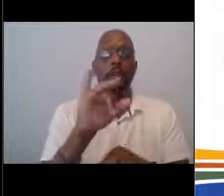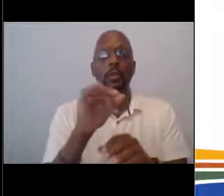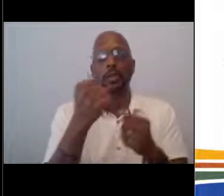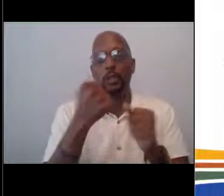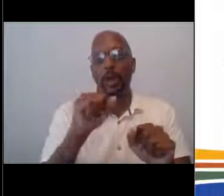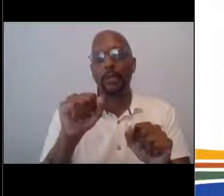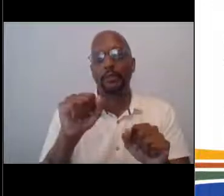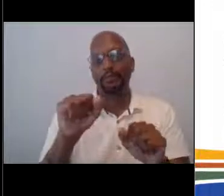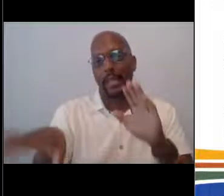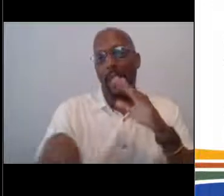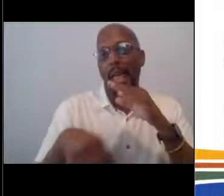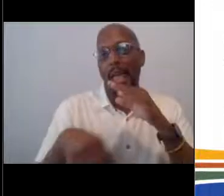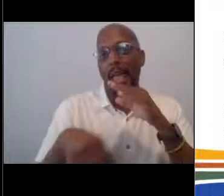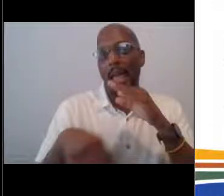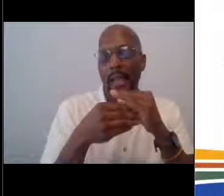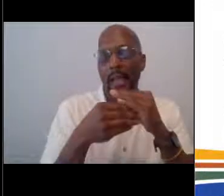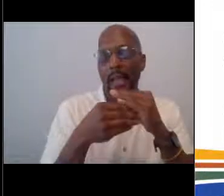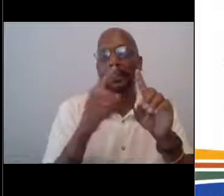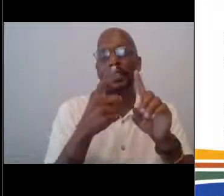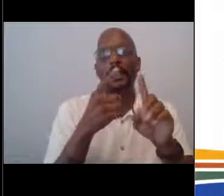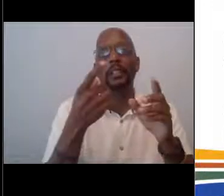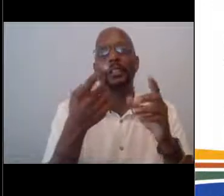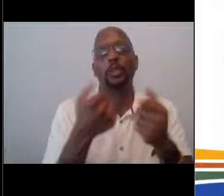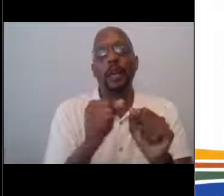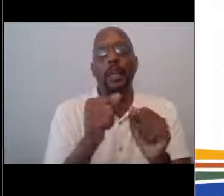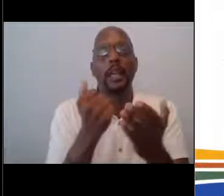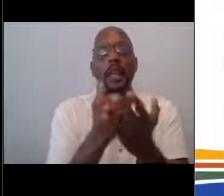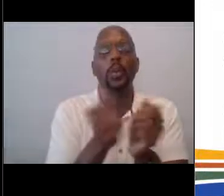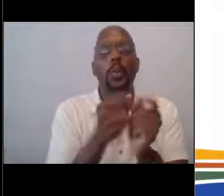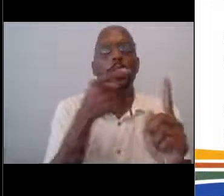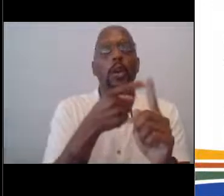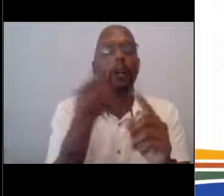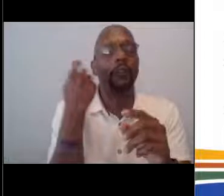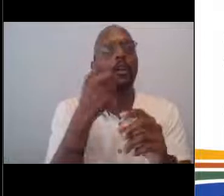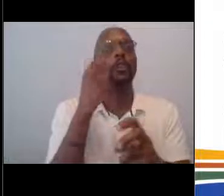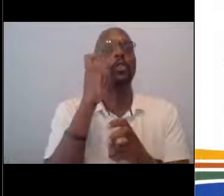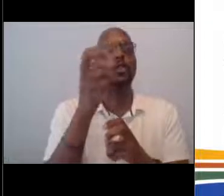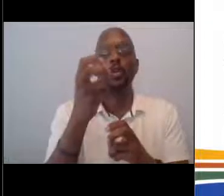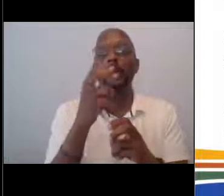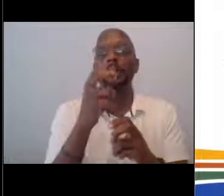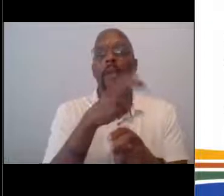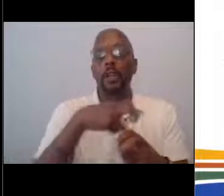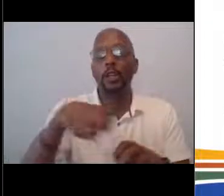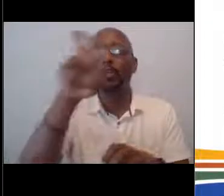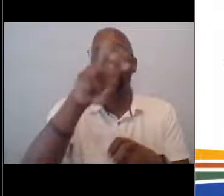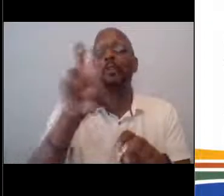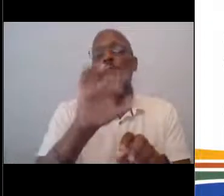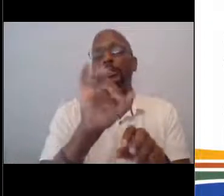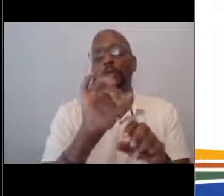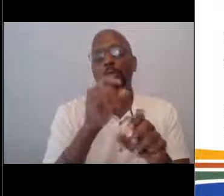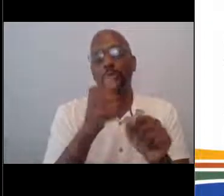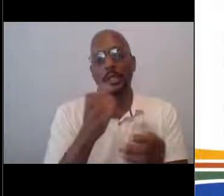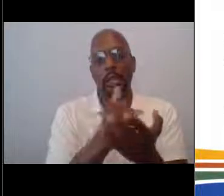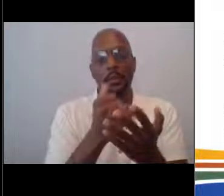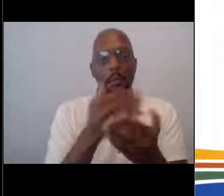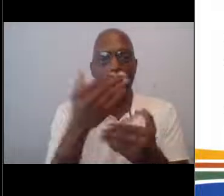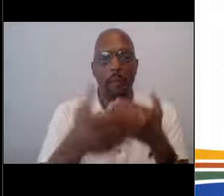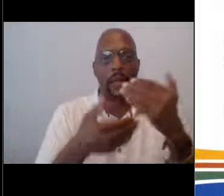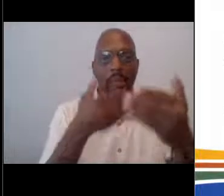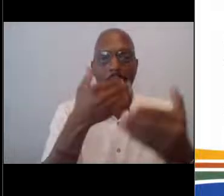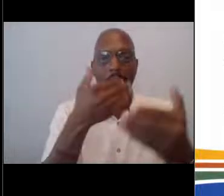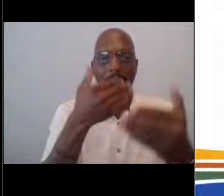programs and options that are meeting the goals of the Climate Action for Transportation Infrastructure, or the CAPTI. Finally, thanks to our